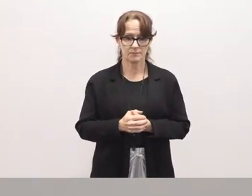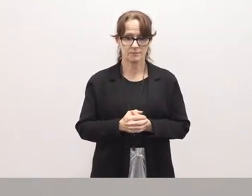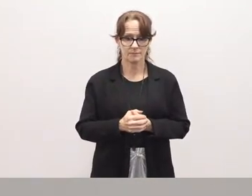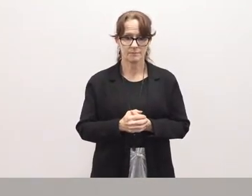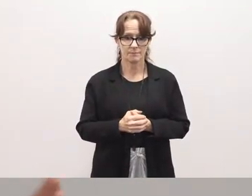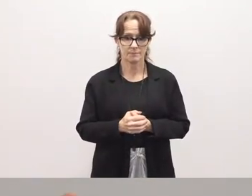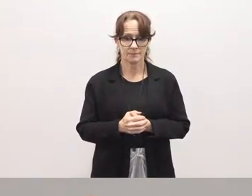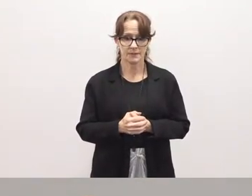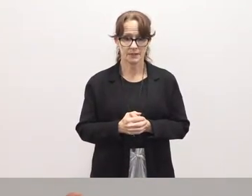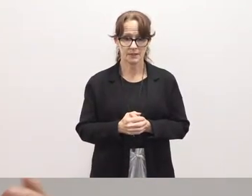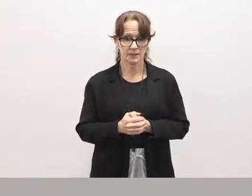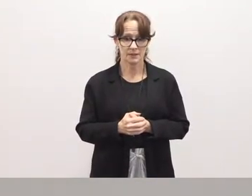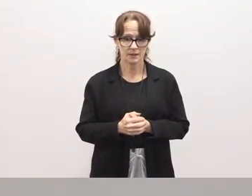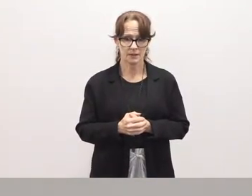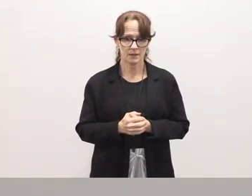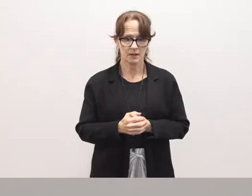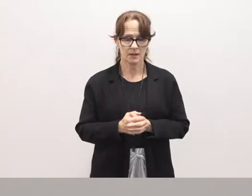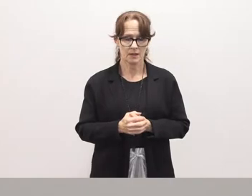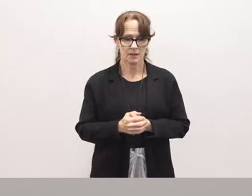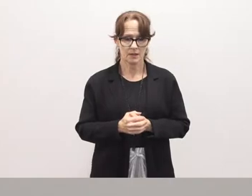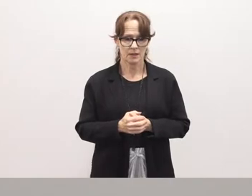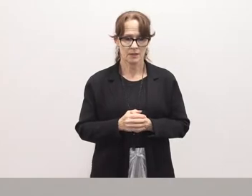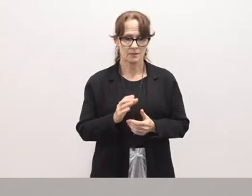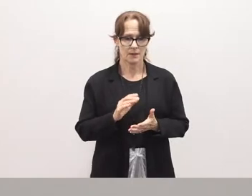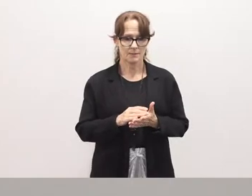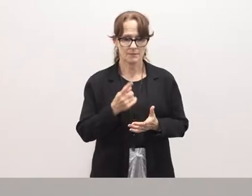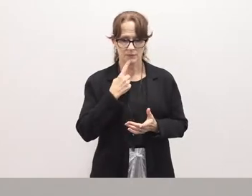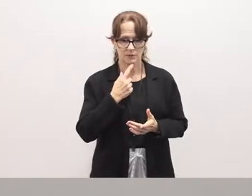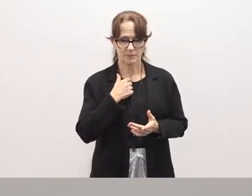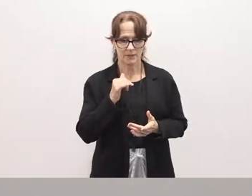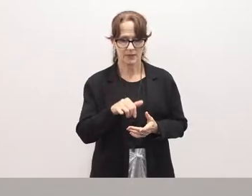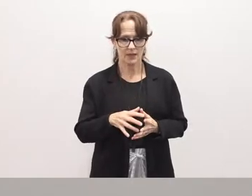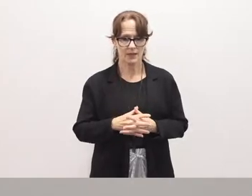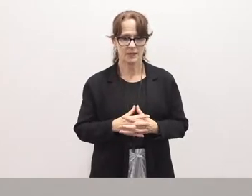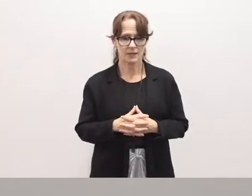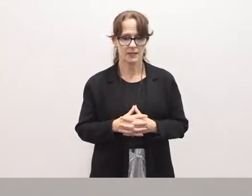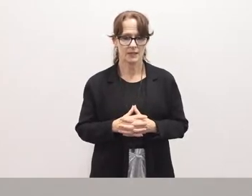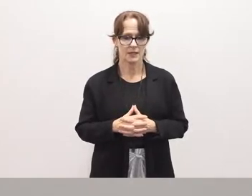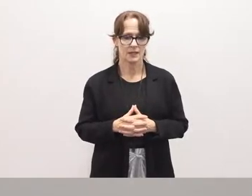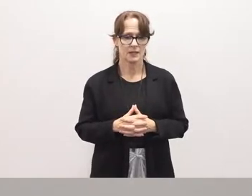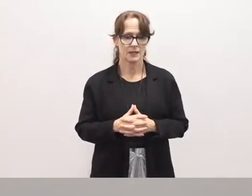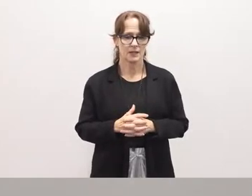and I certainly believe you when you tell me that. But